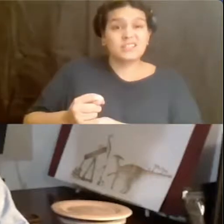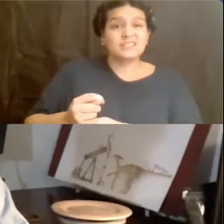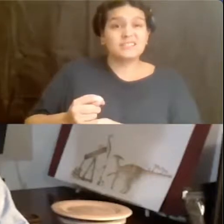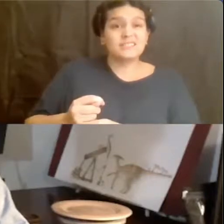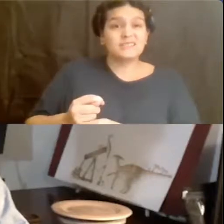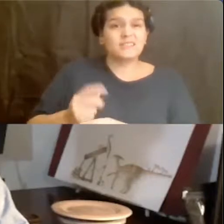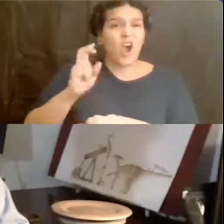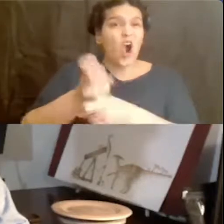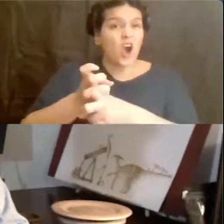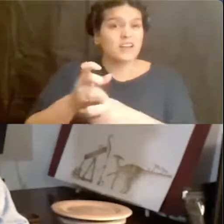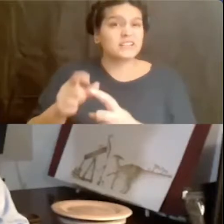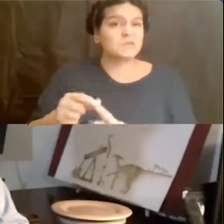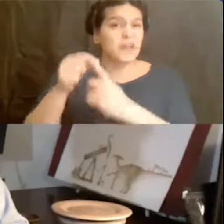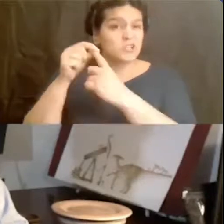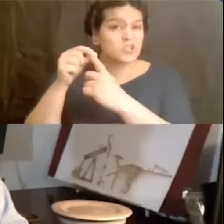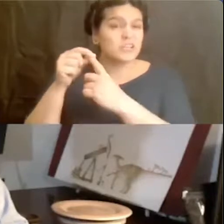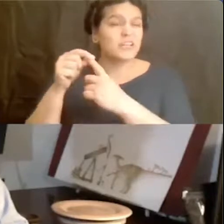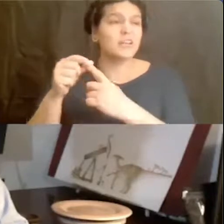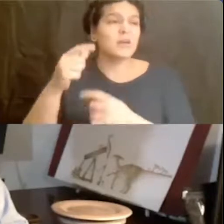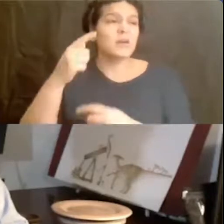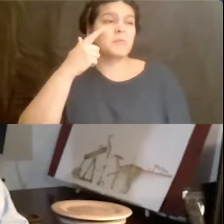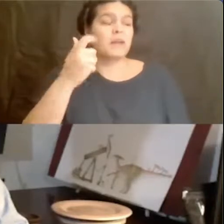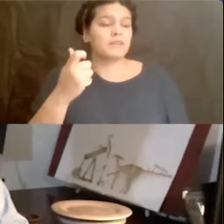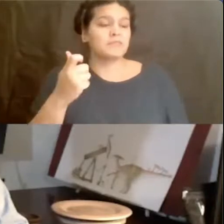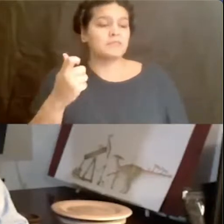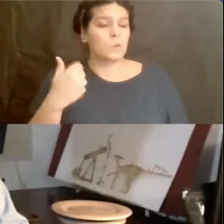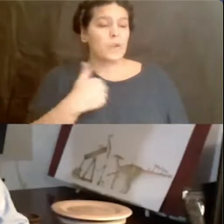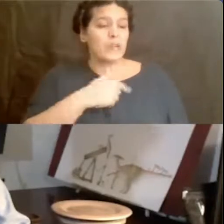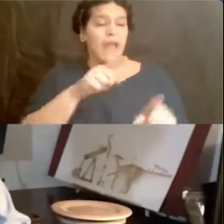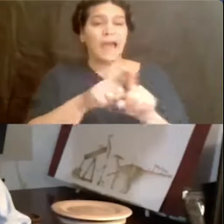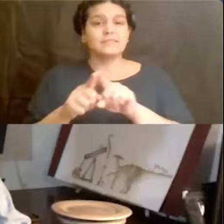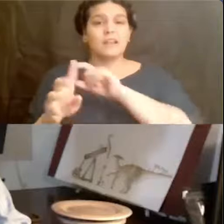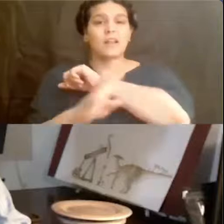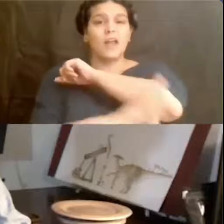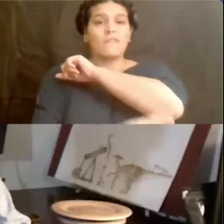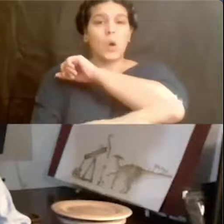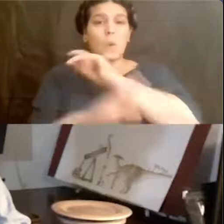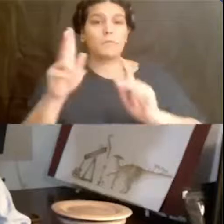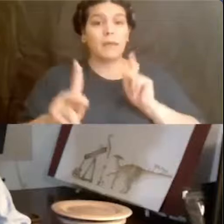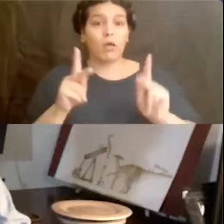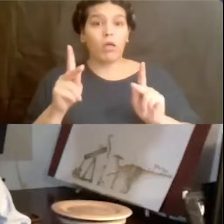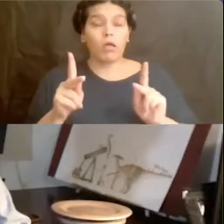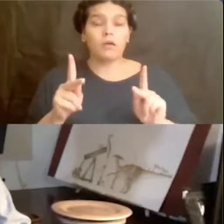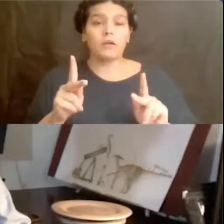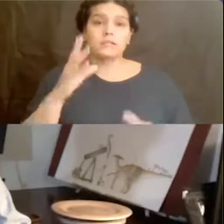when I feel like we as a Navajo people have been so impacted,